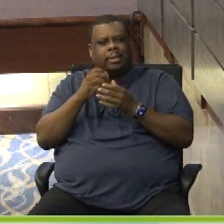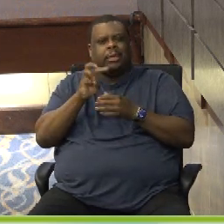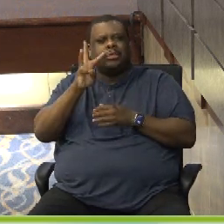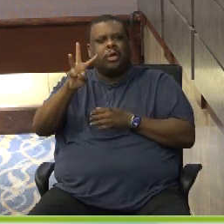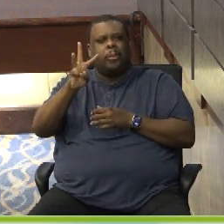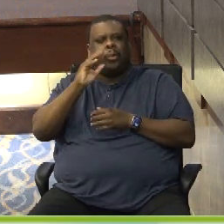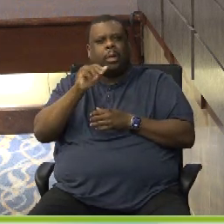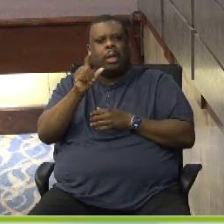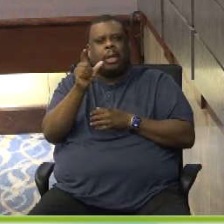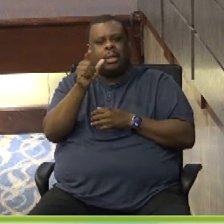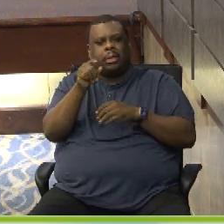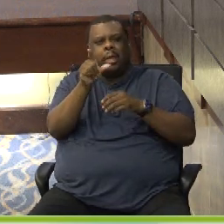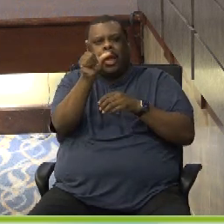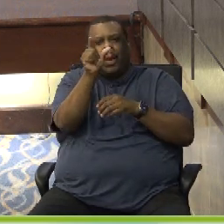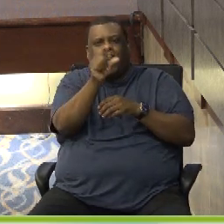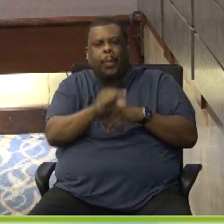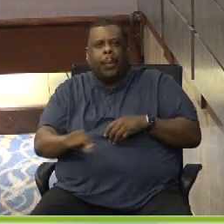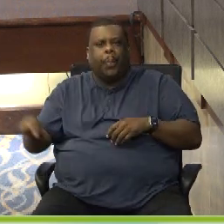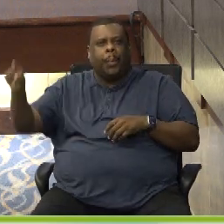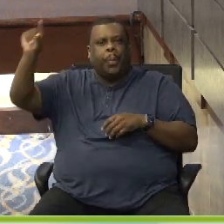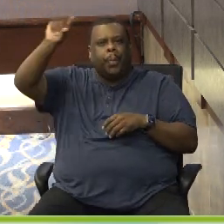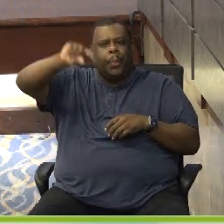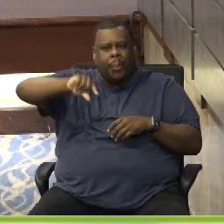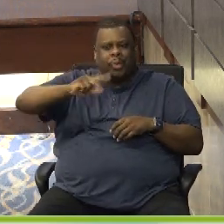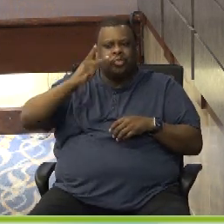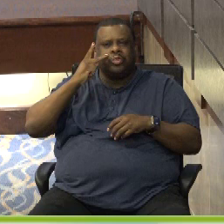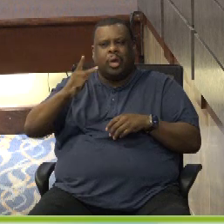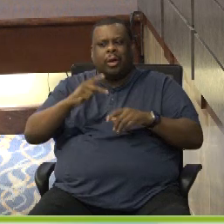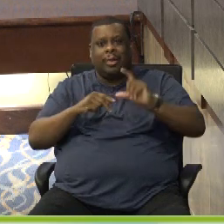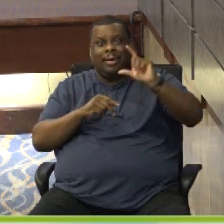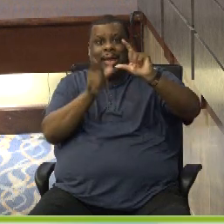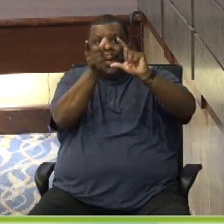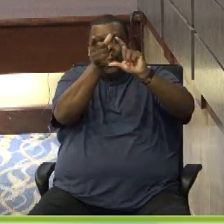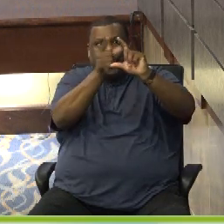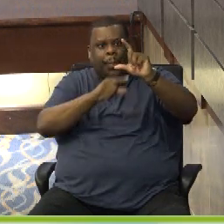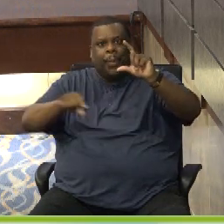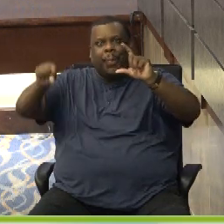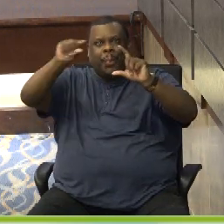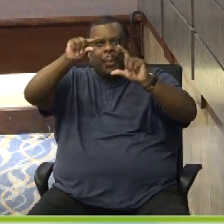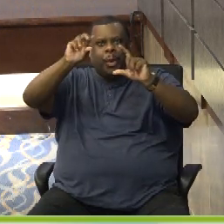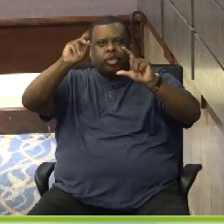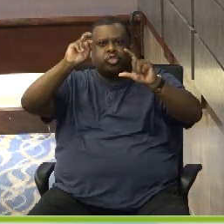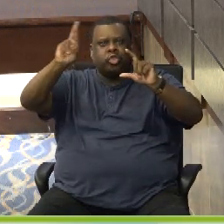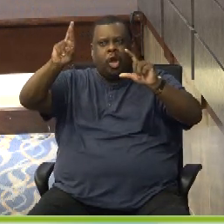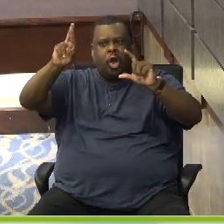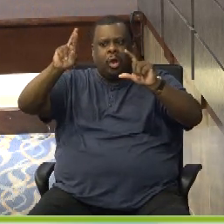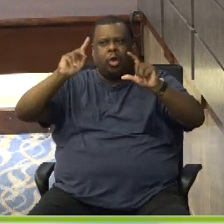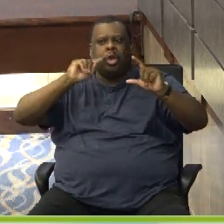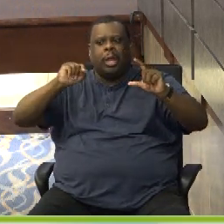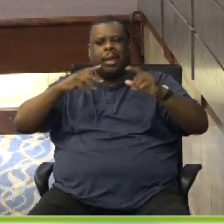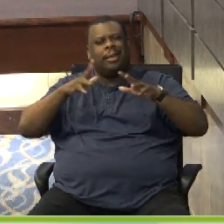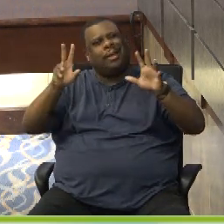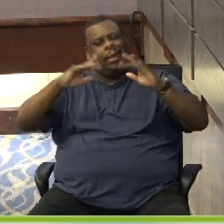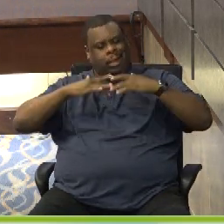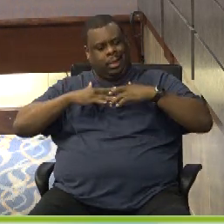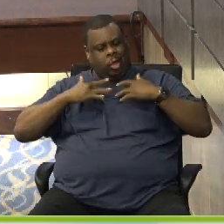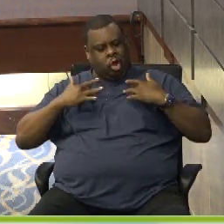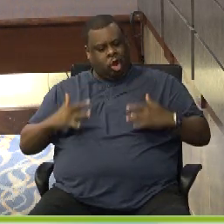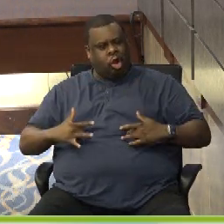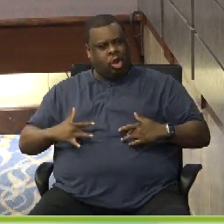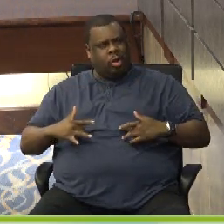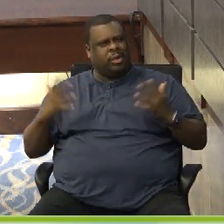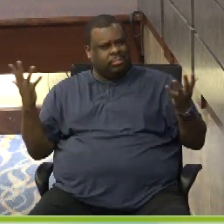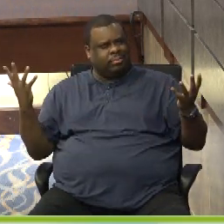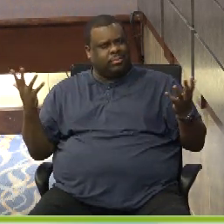about liking how the curve comes around the star and holds it in place, or it almost evokes a little feeling of a heart. And some of the